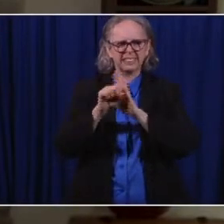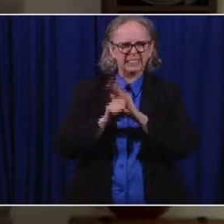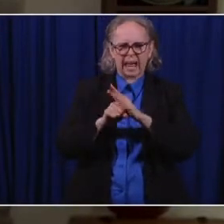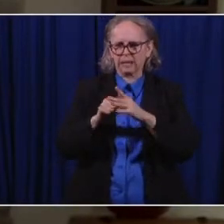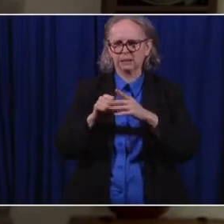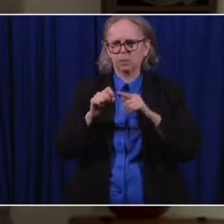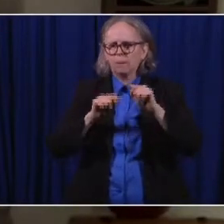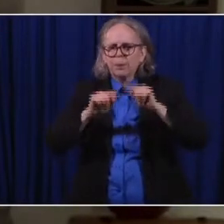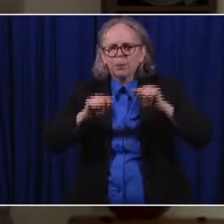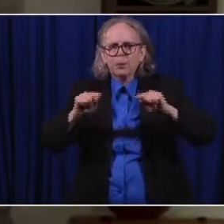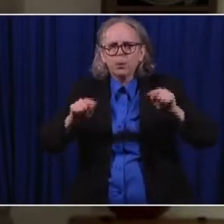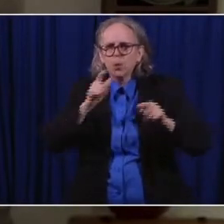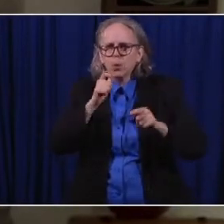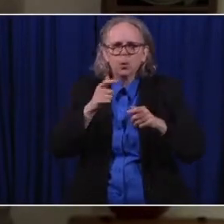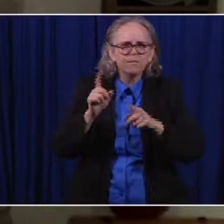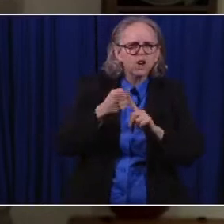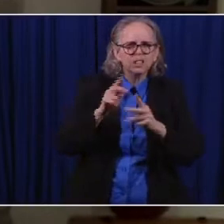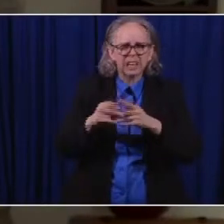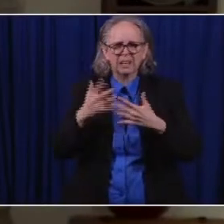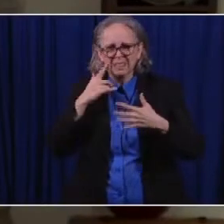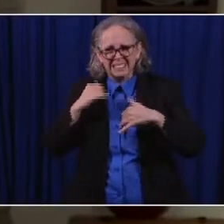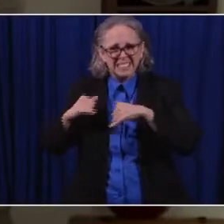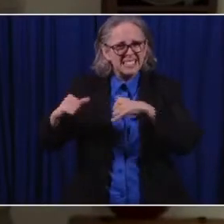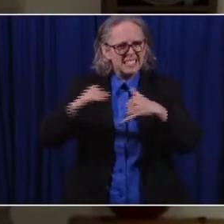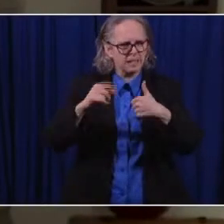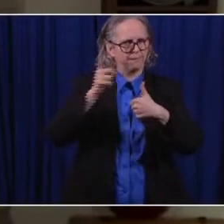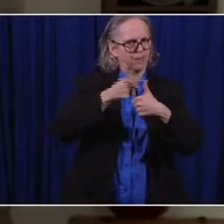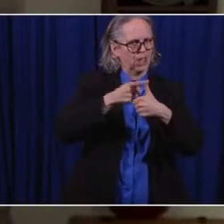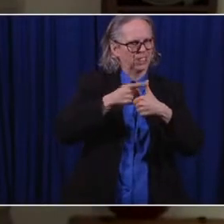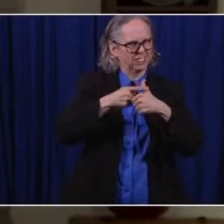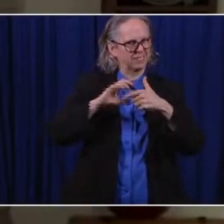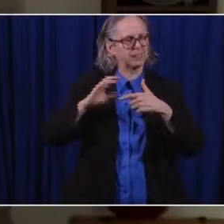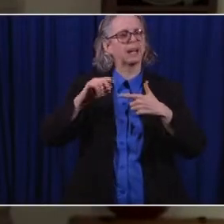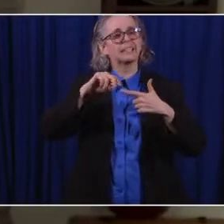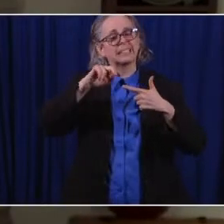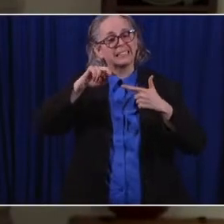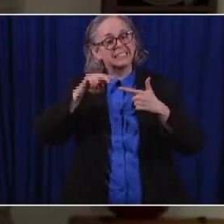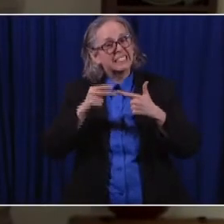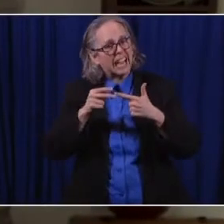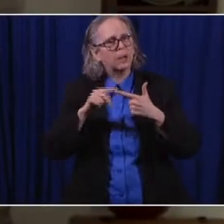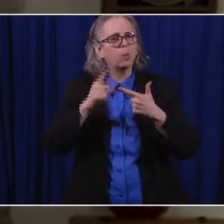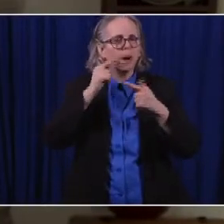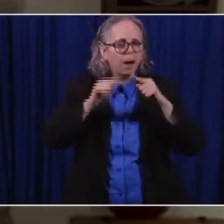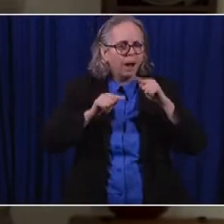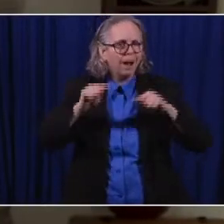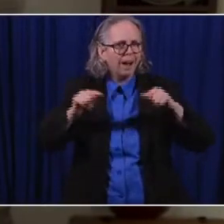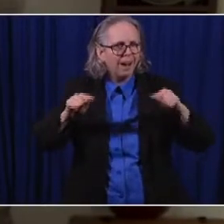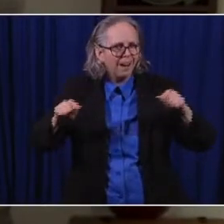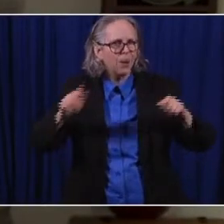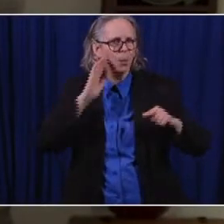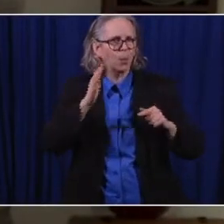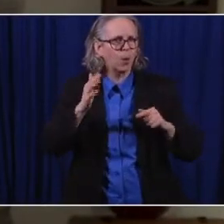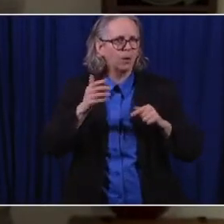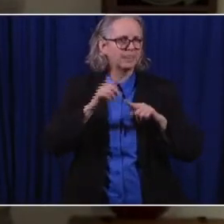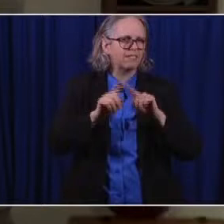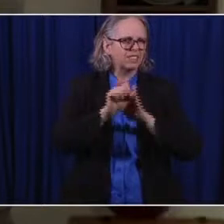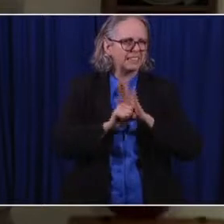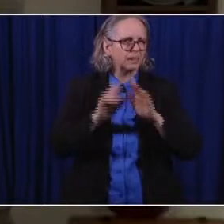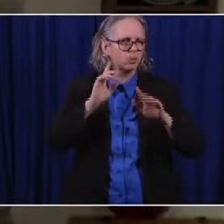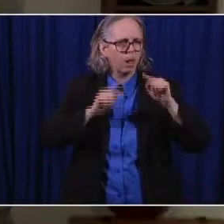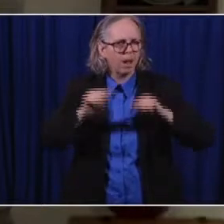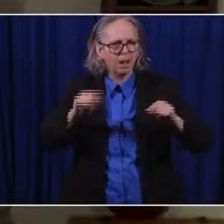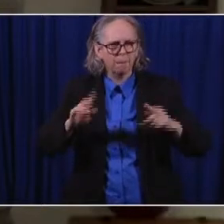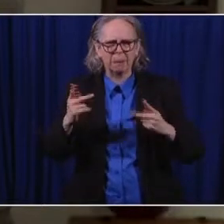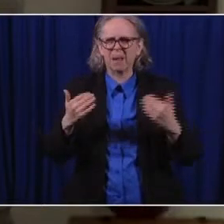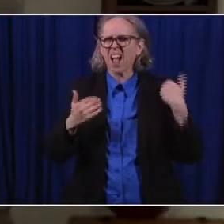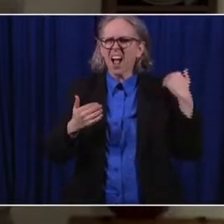we're still looking at that. We're listening to people. We're having people call us and people who are writing us and emailing us and say, my group